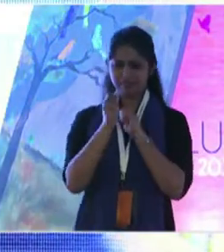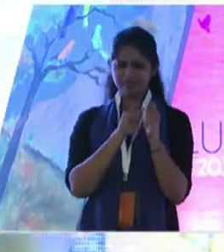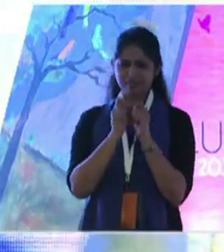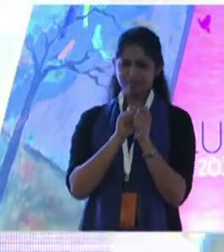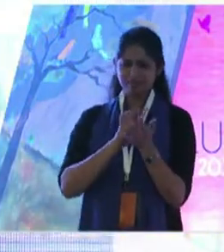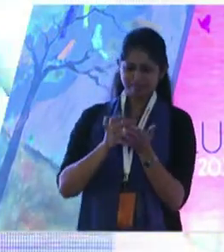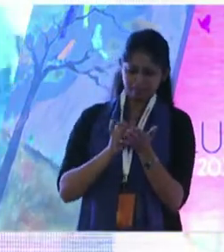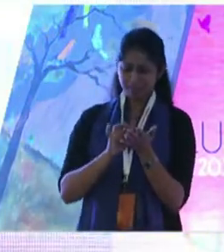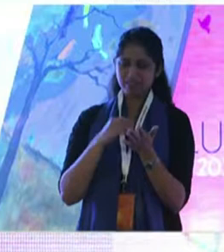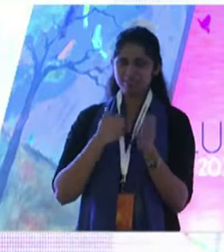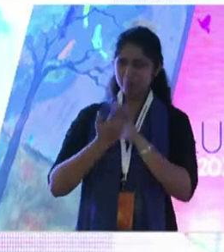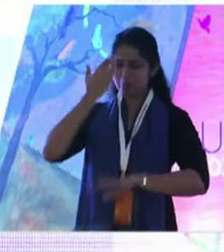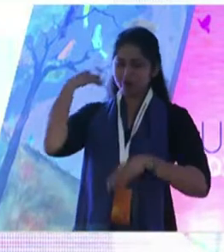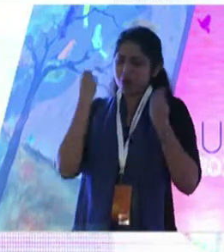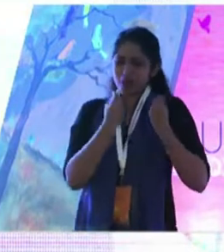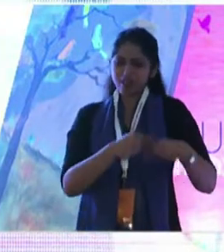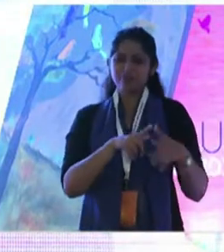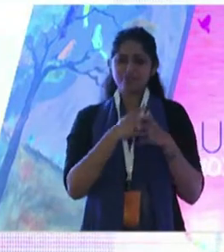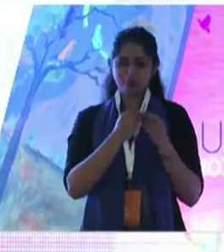described as a literary figure, because